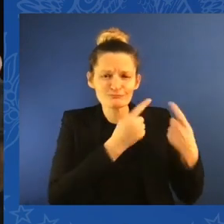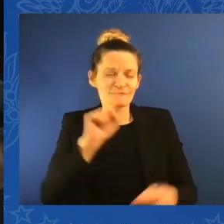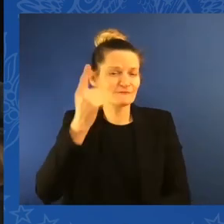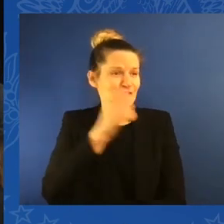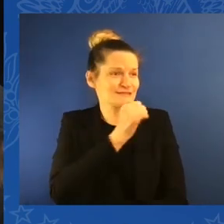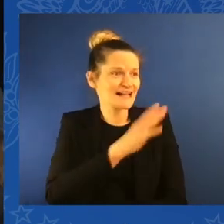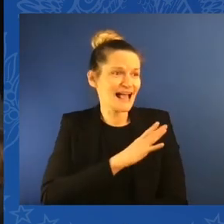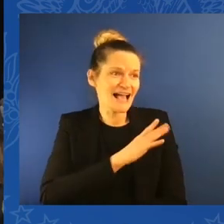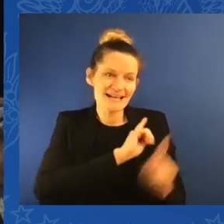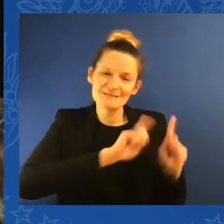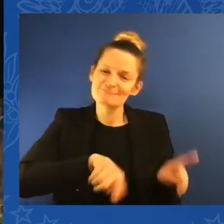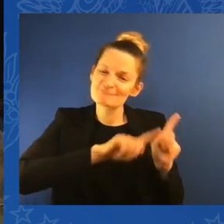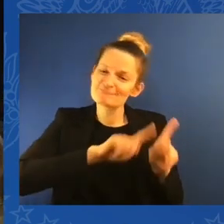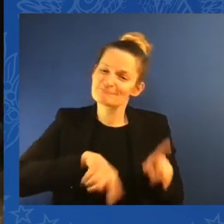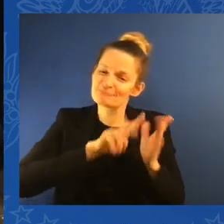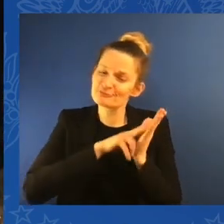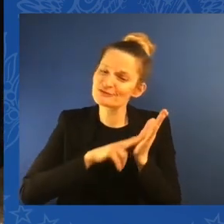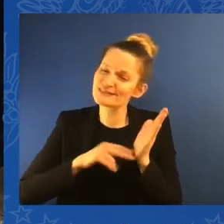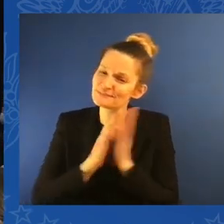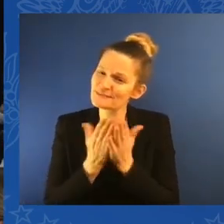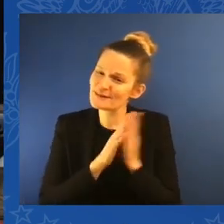Biden. And book holder.